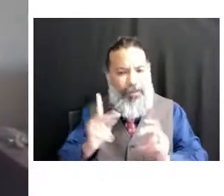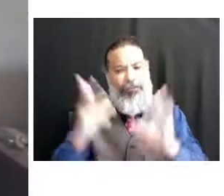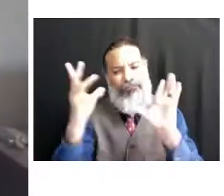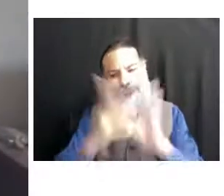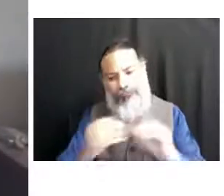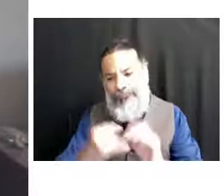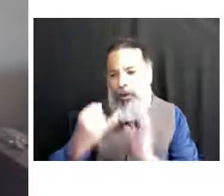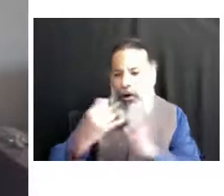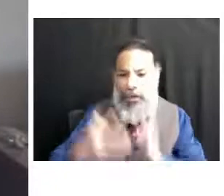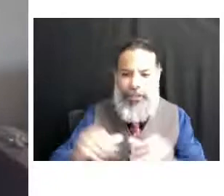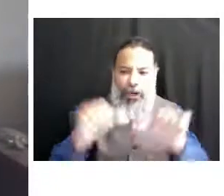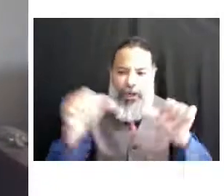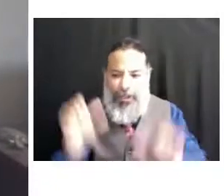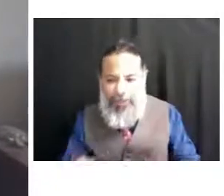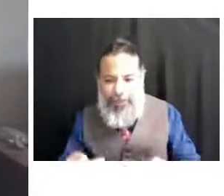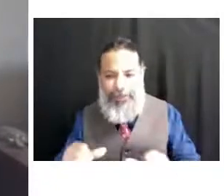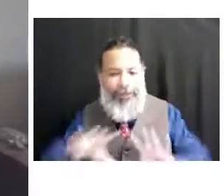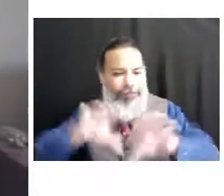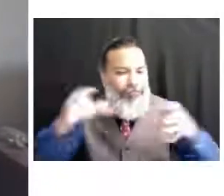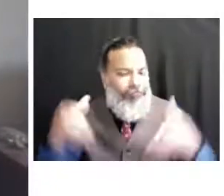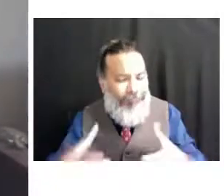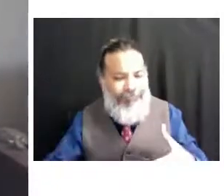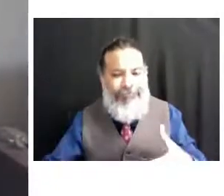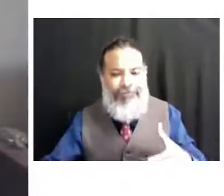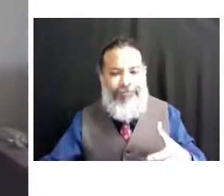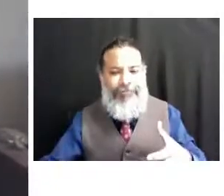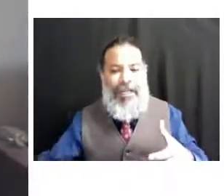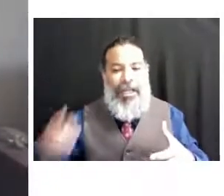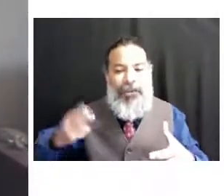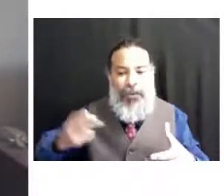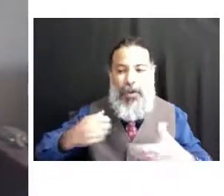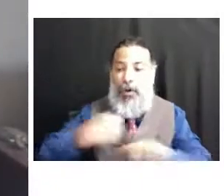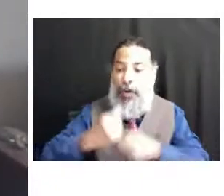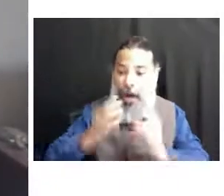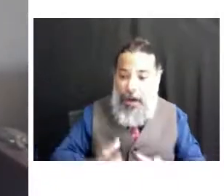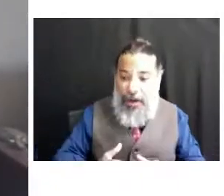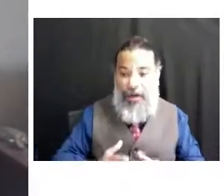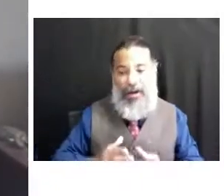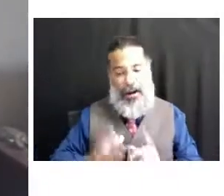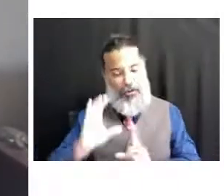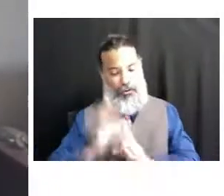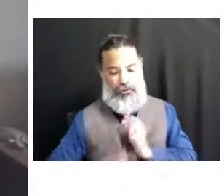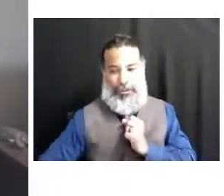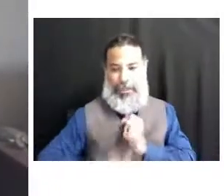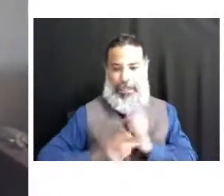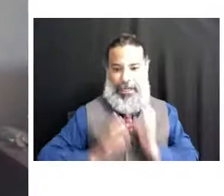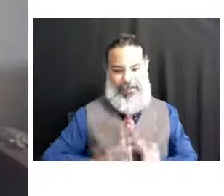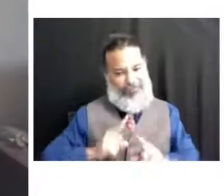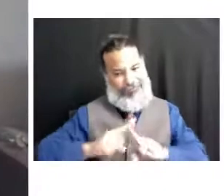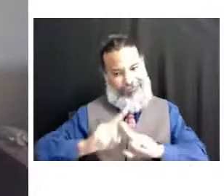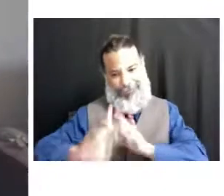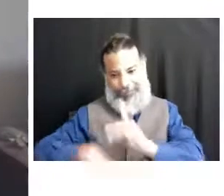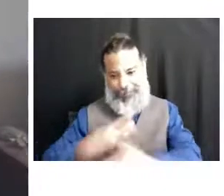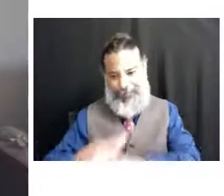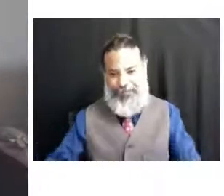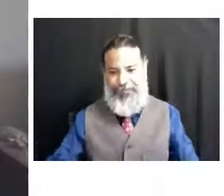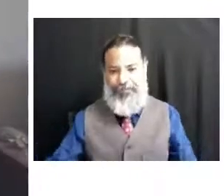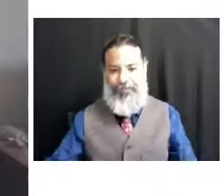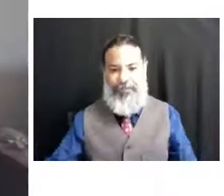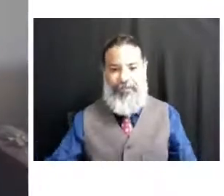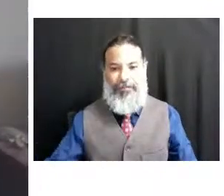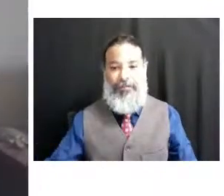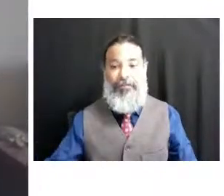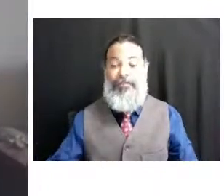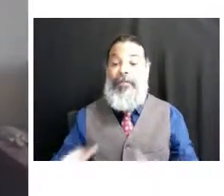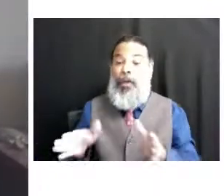and architects, its griots and historians, and creators and culture keepers of all types. The room that makes